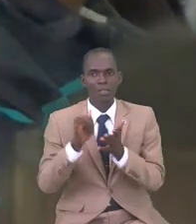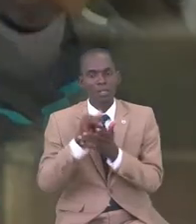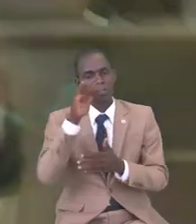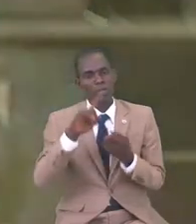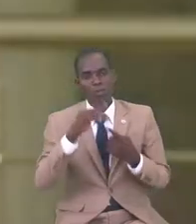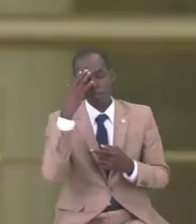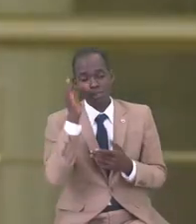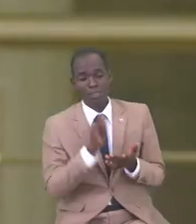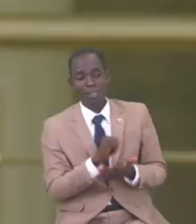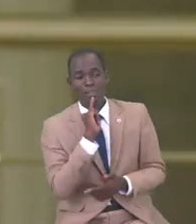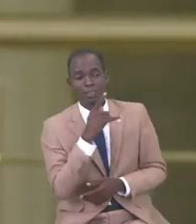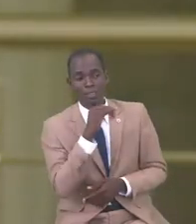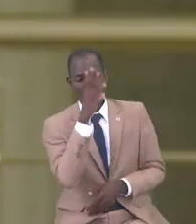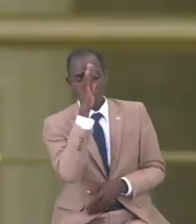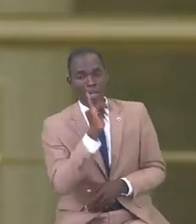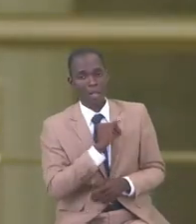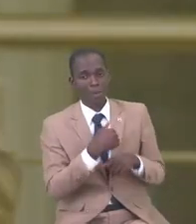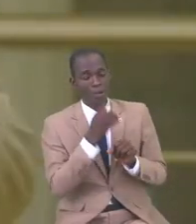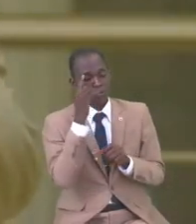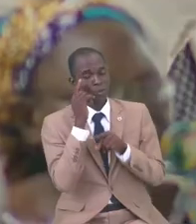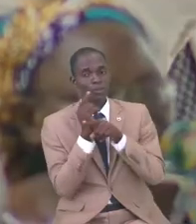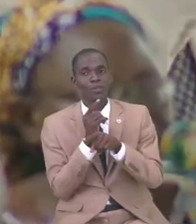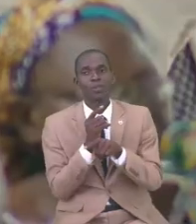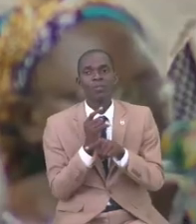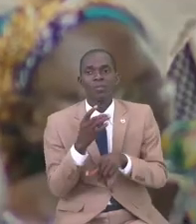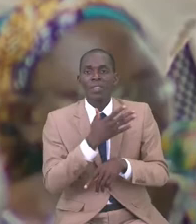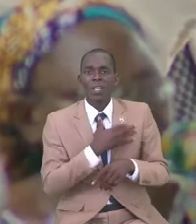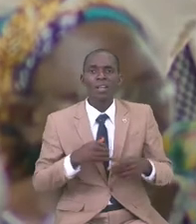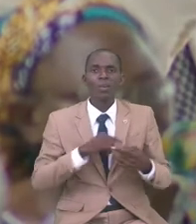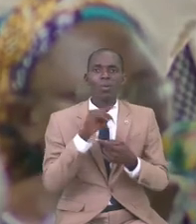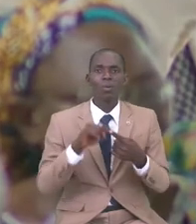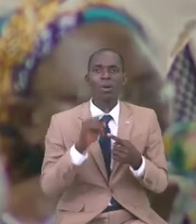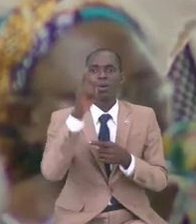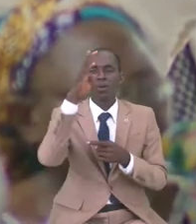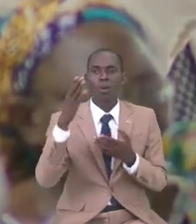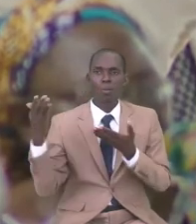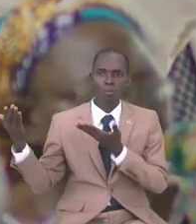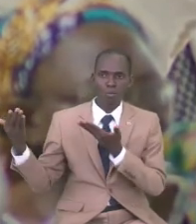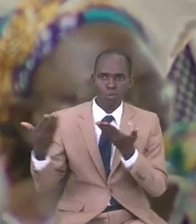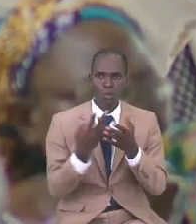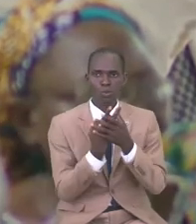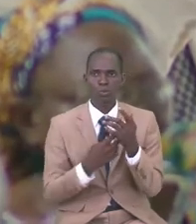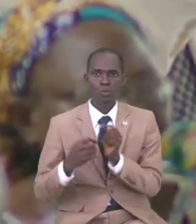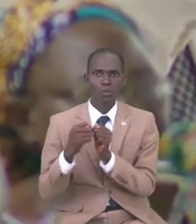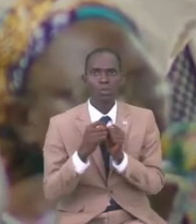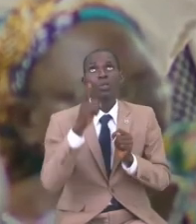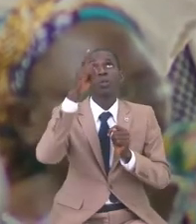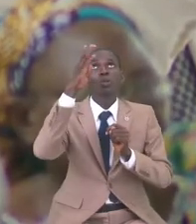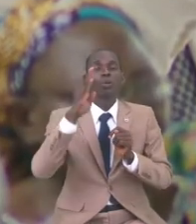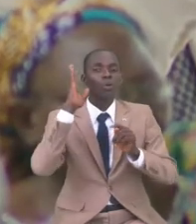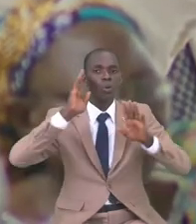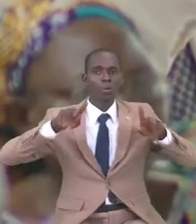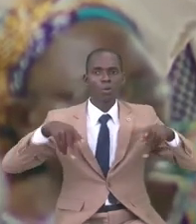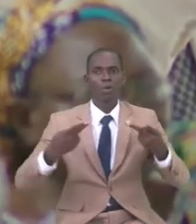that's the man I was talking about. And when God brings you together, God will provide all